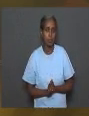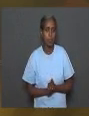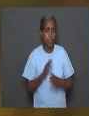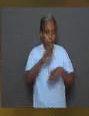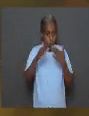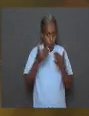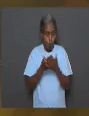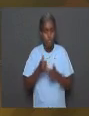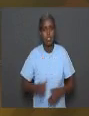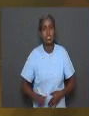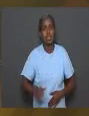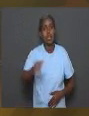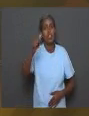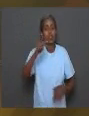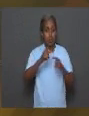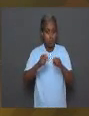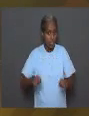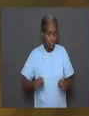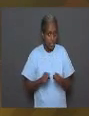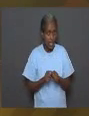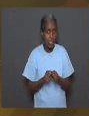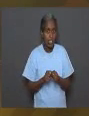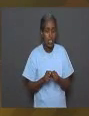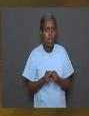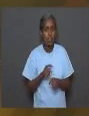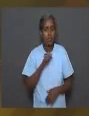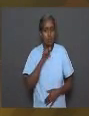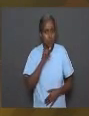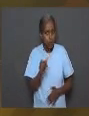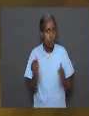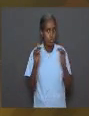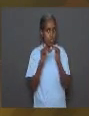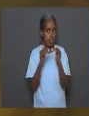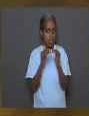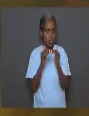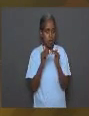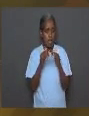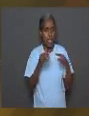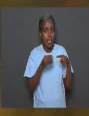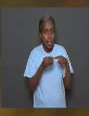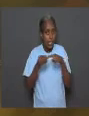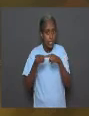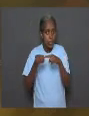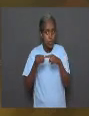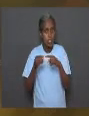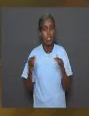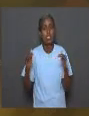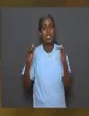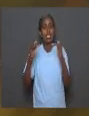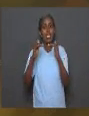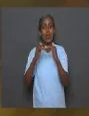All the altitudes of a triangle are not equal except in an